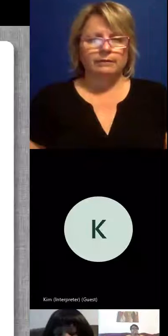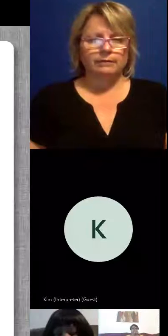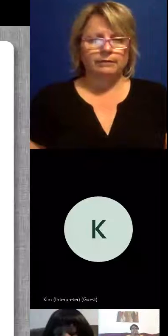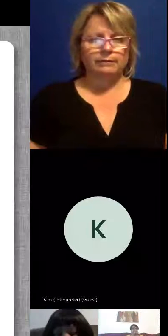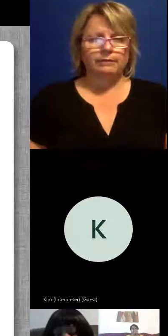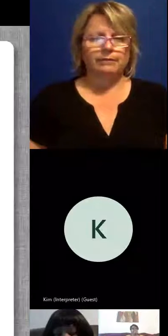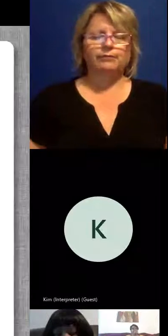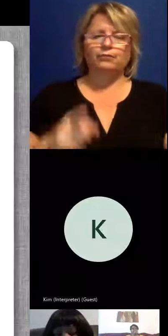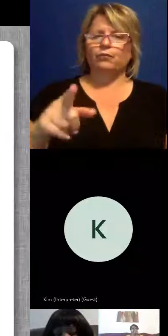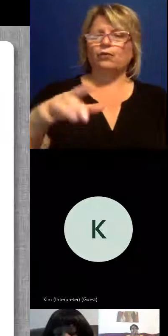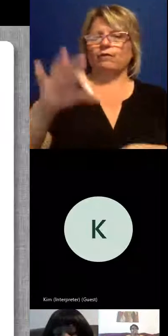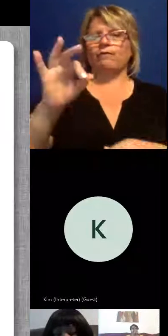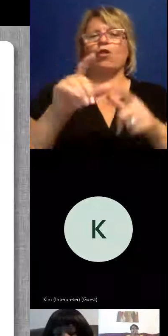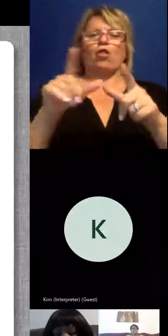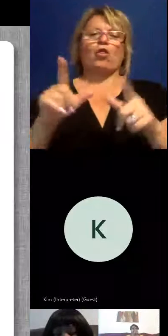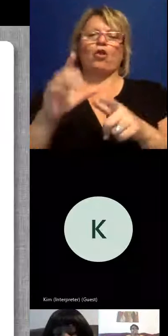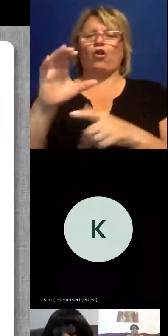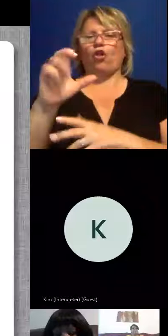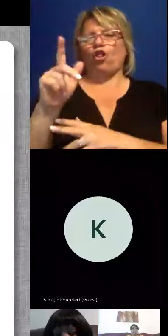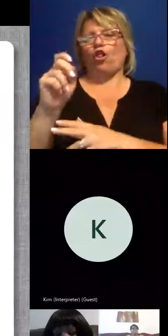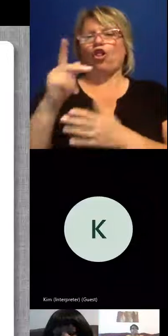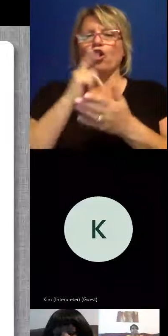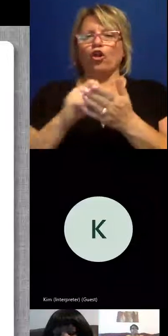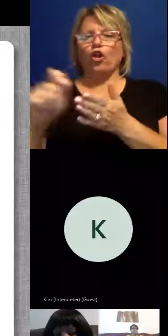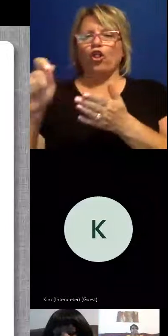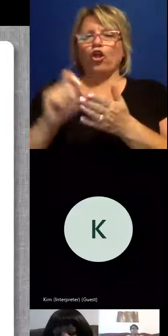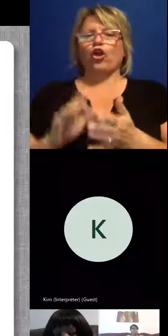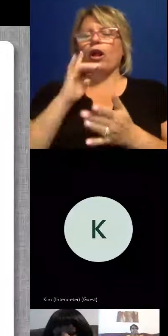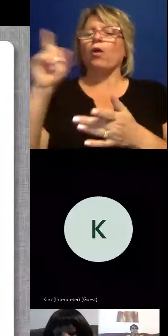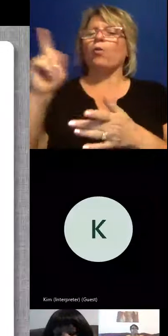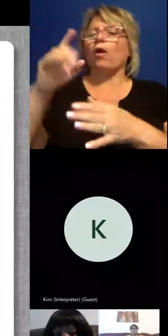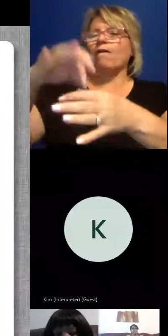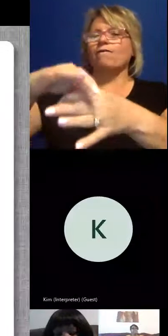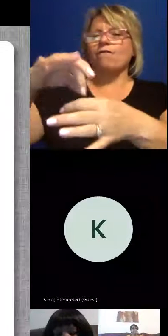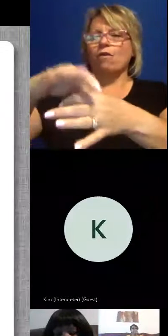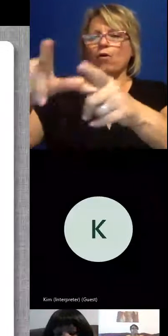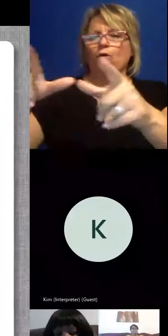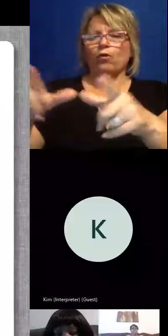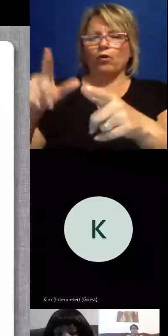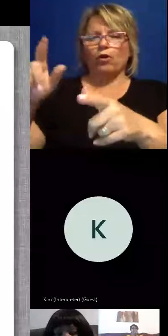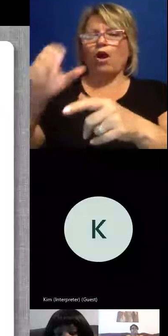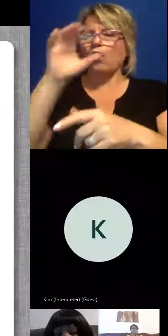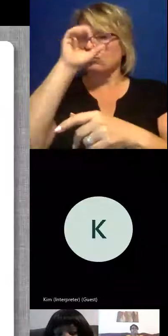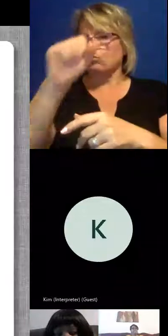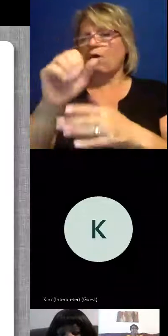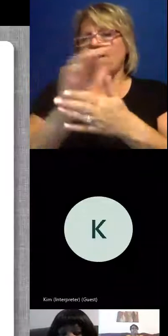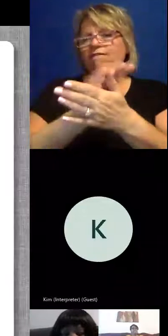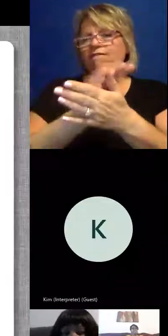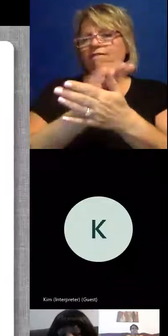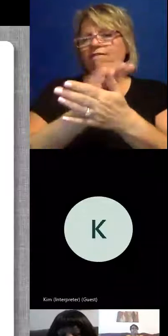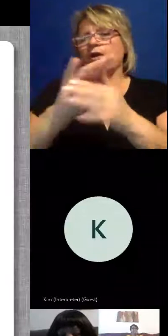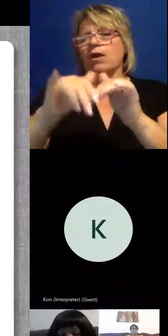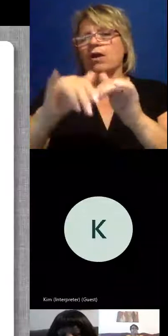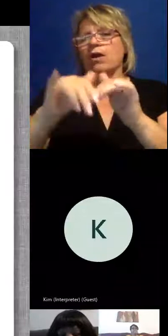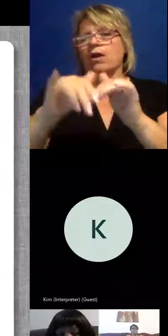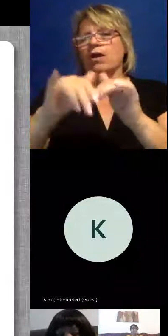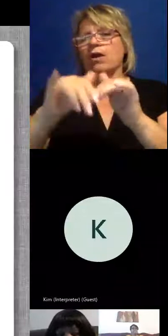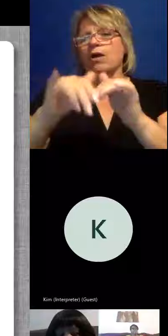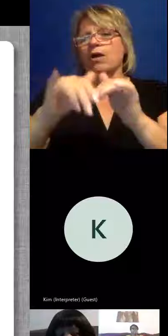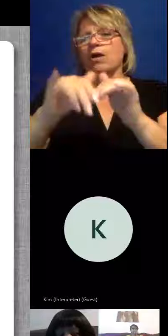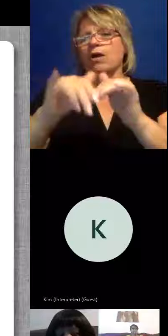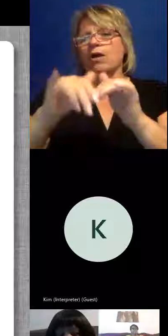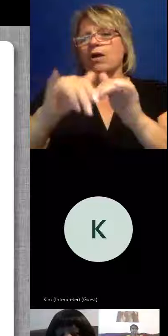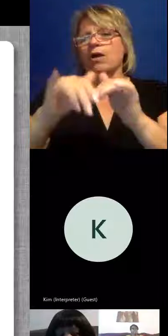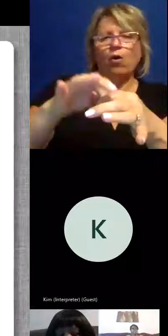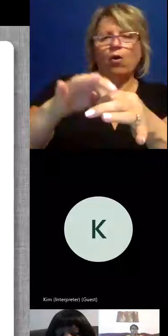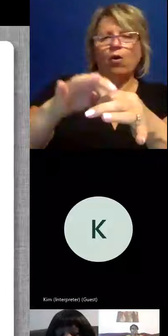You can find your local clerk and polling location, as well as watch videos about voting equipment,